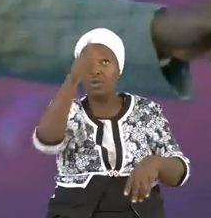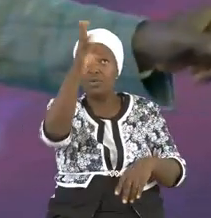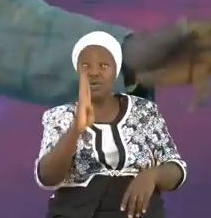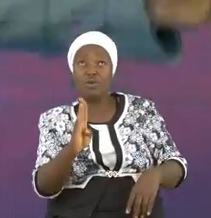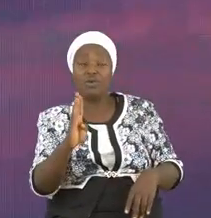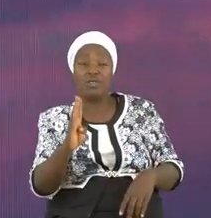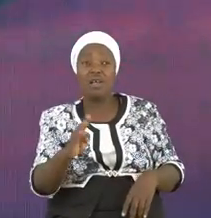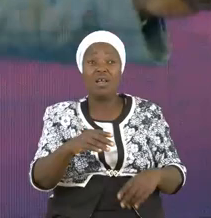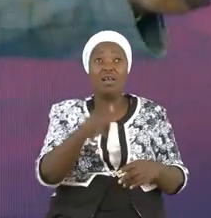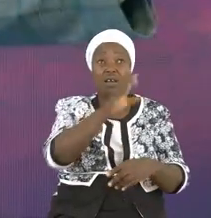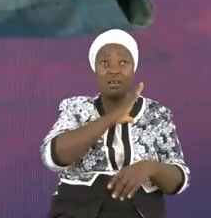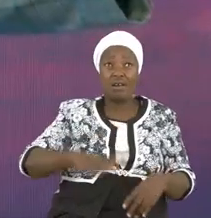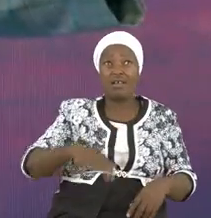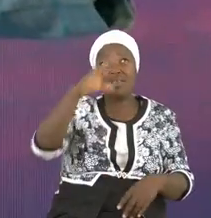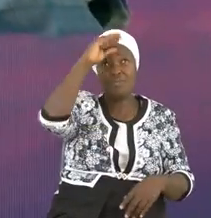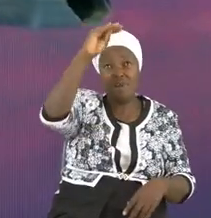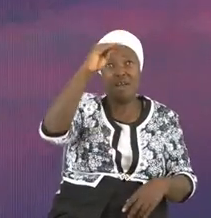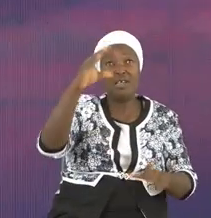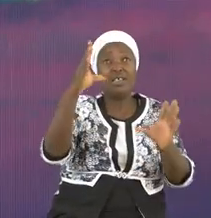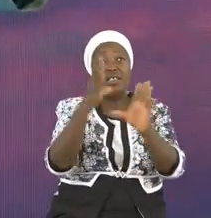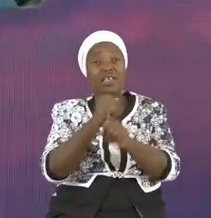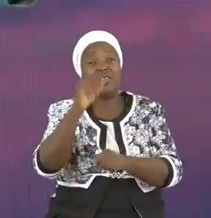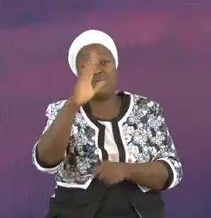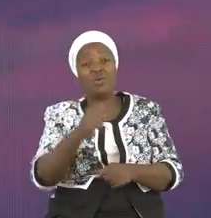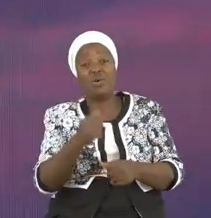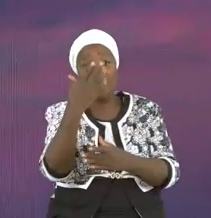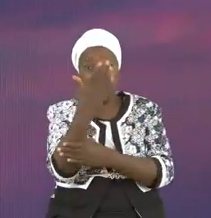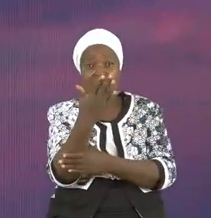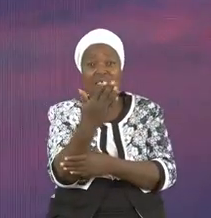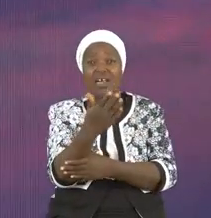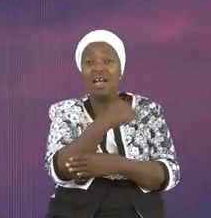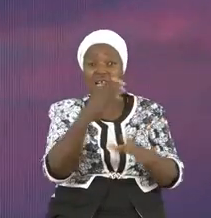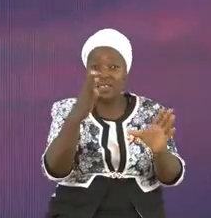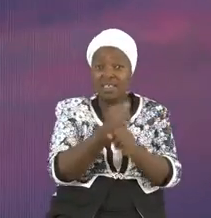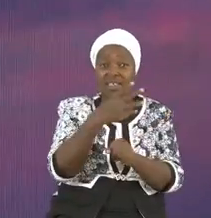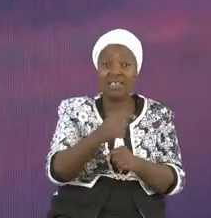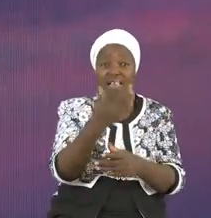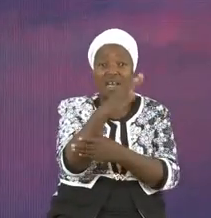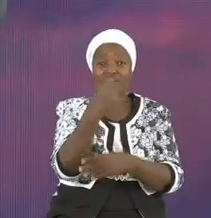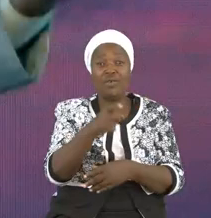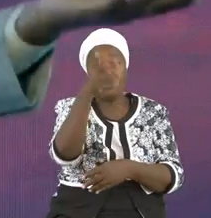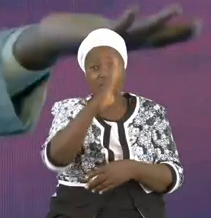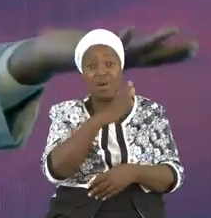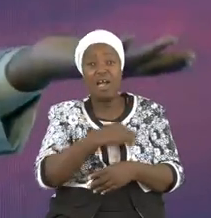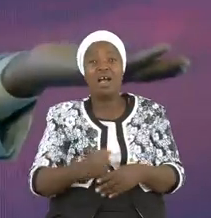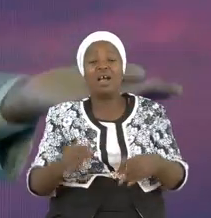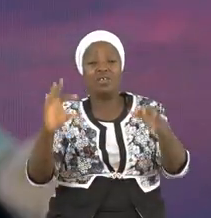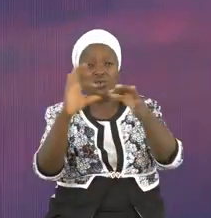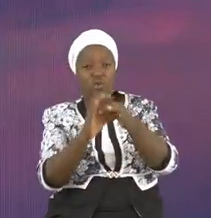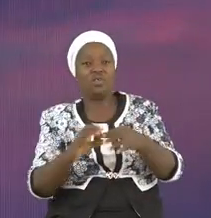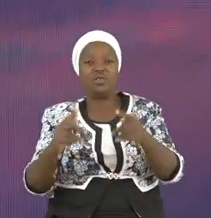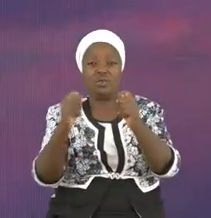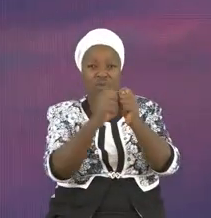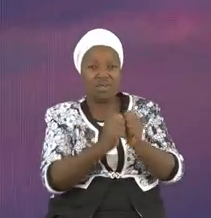man, takes your hand, takes the hand of God, and joins together. You are reconciled.